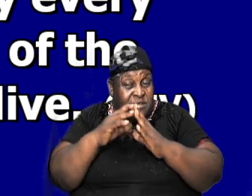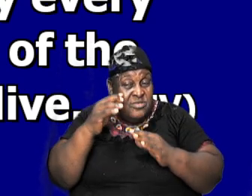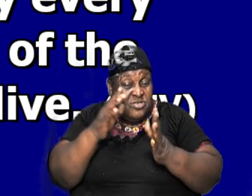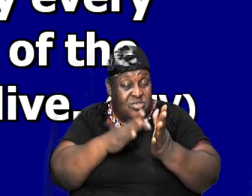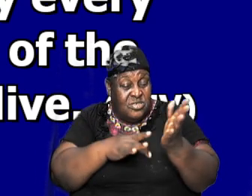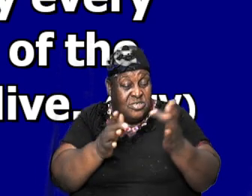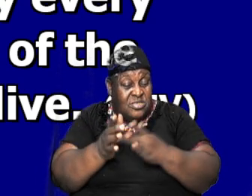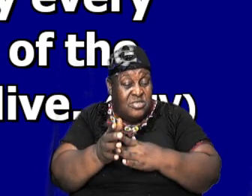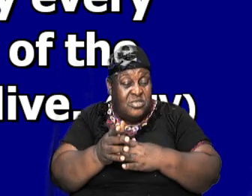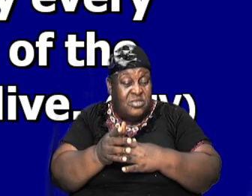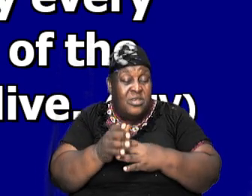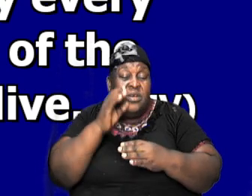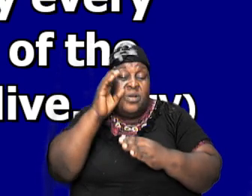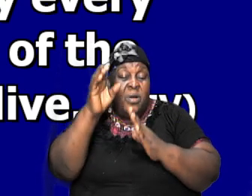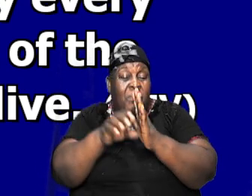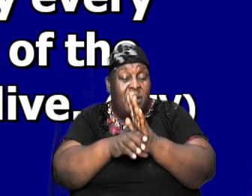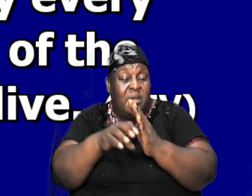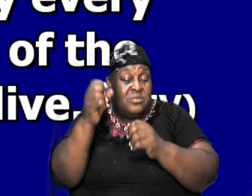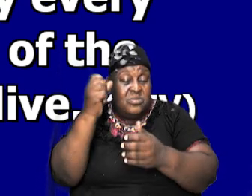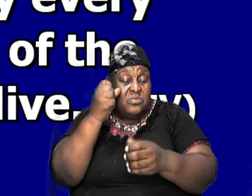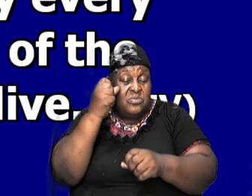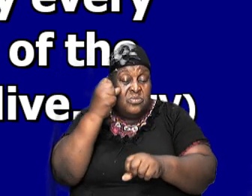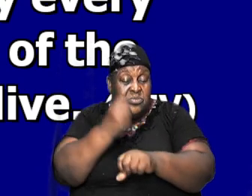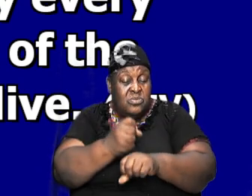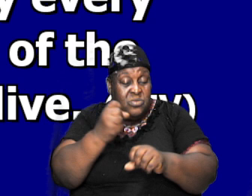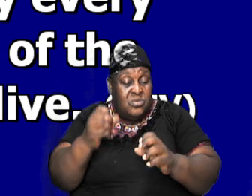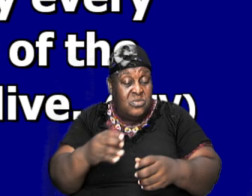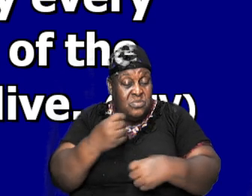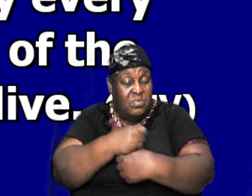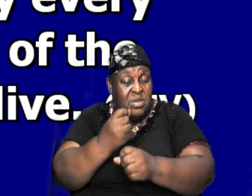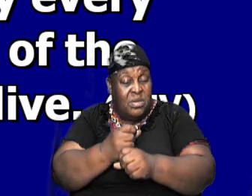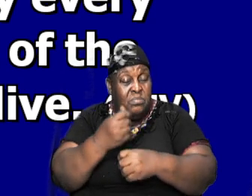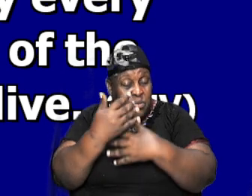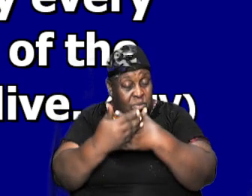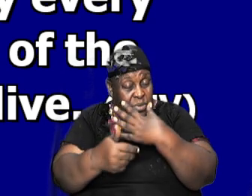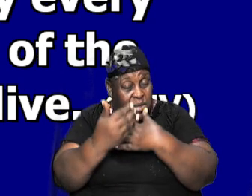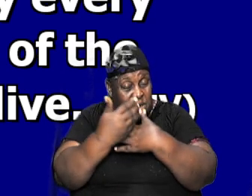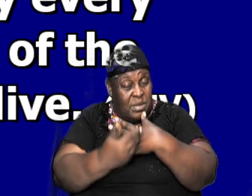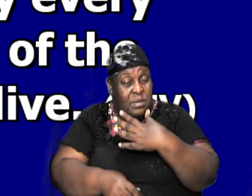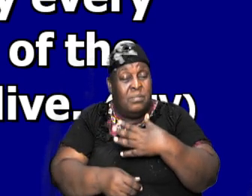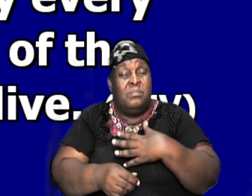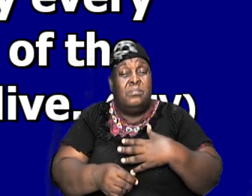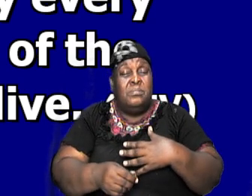these stones be made bread. Now, as I said before,